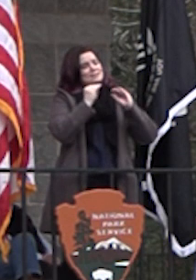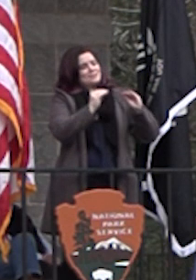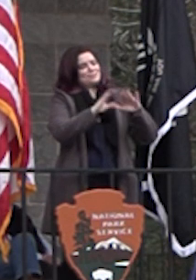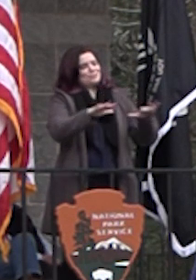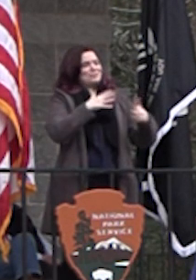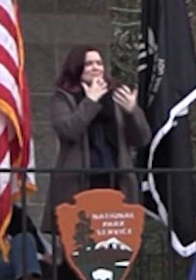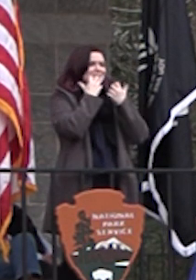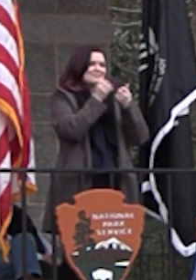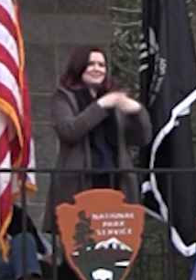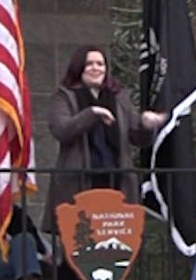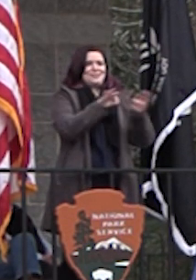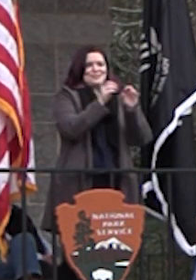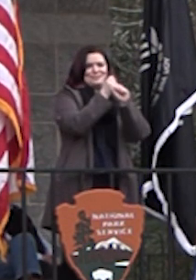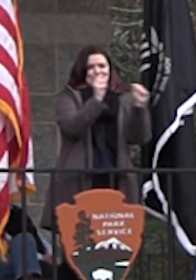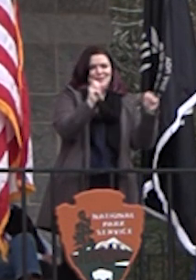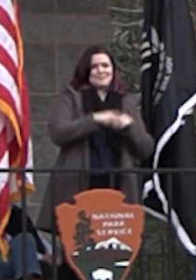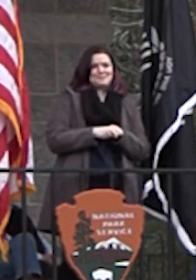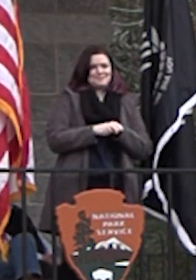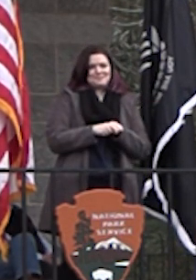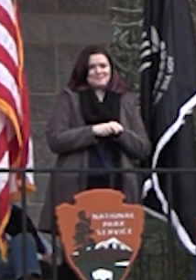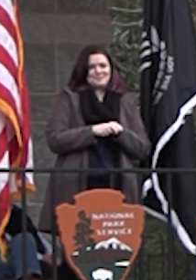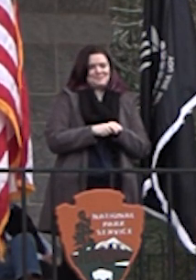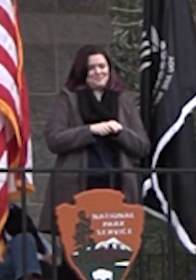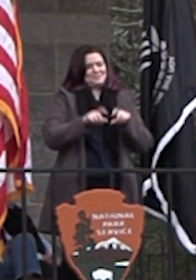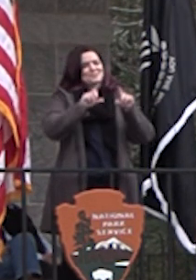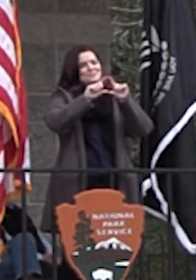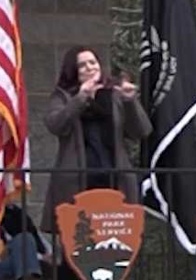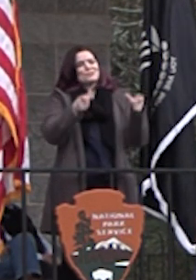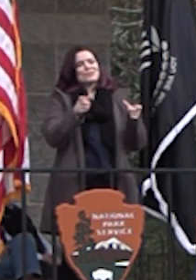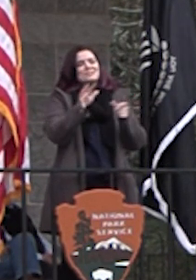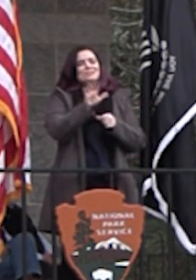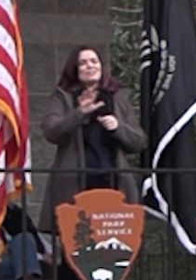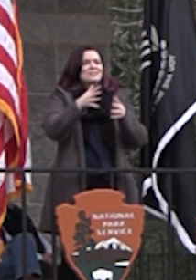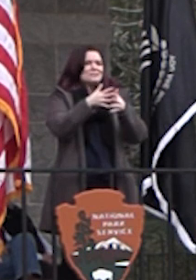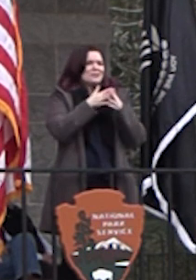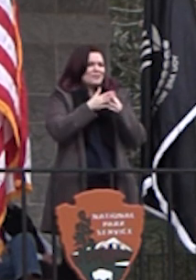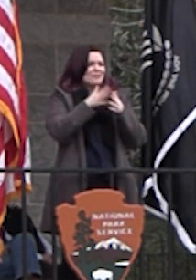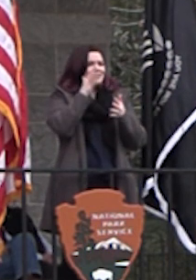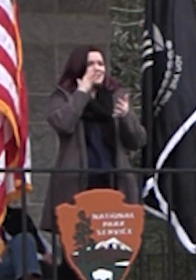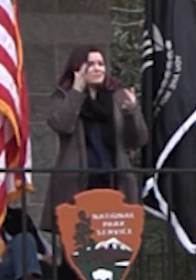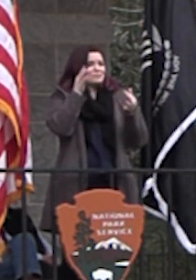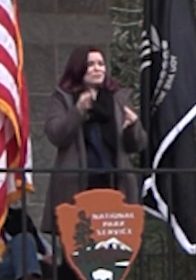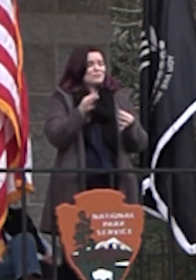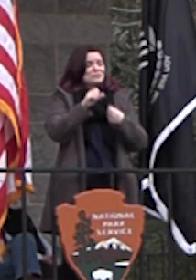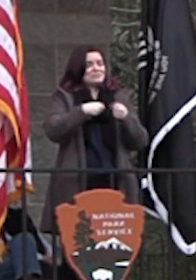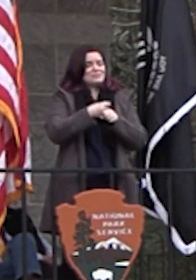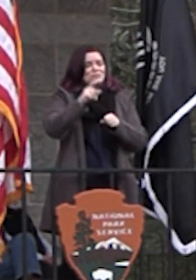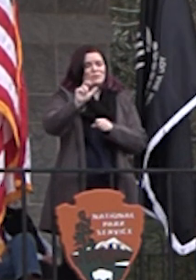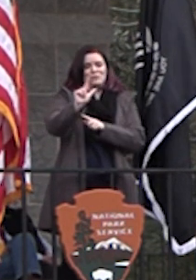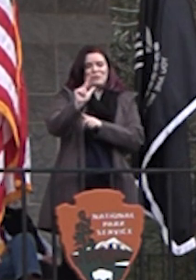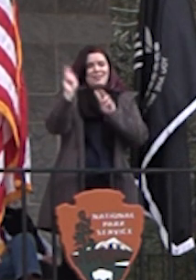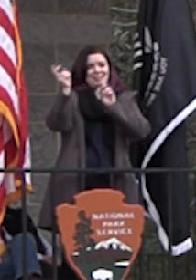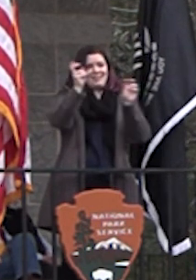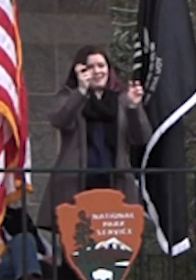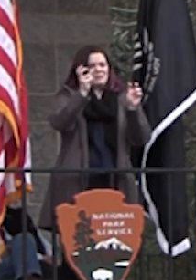freedom. Wreaths Across America has chosen Serve and Succeed as its 2023 theme to encourage everyone to